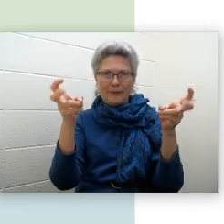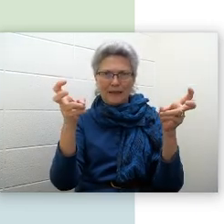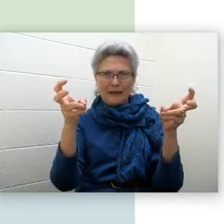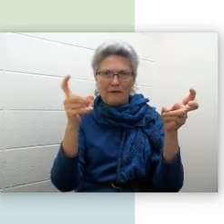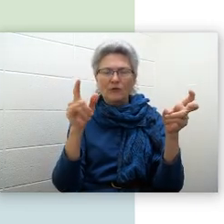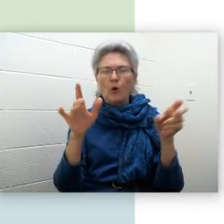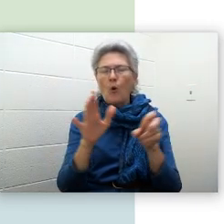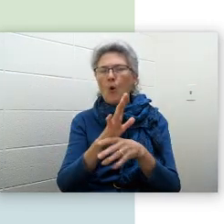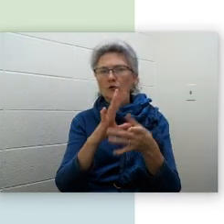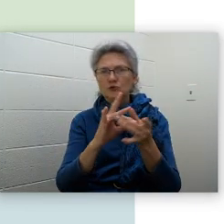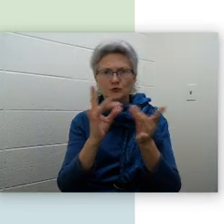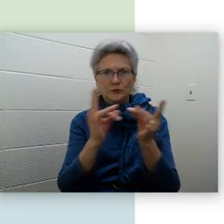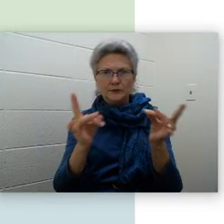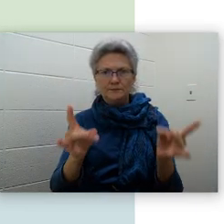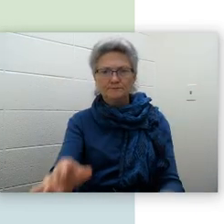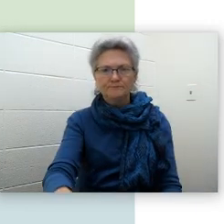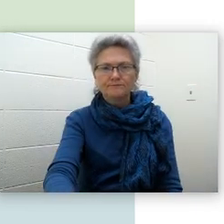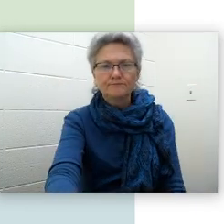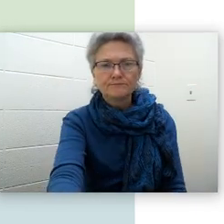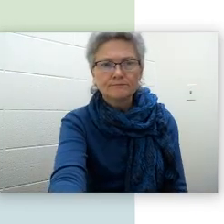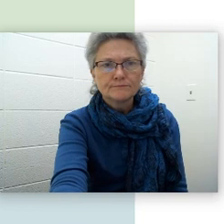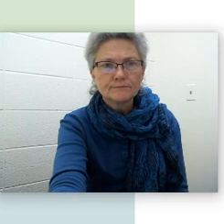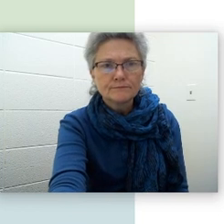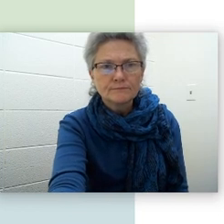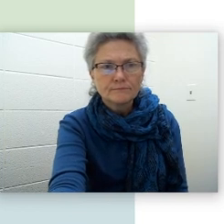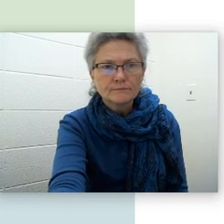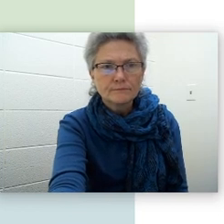the entire text.